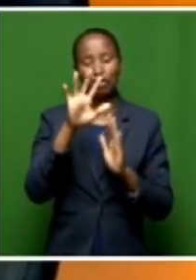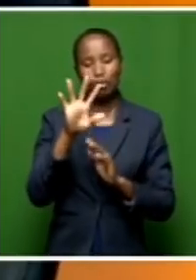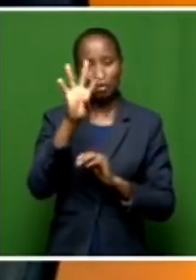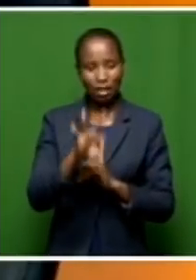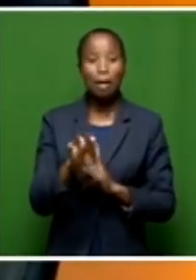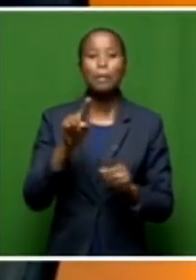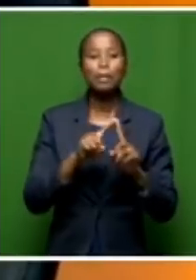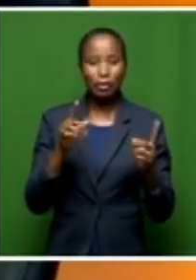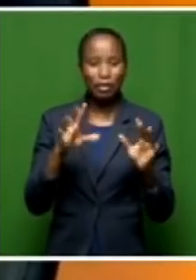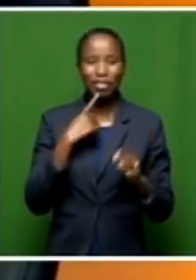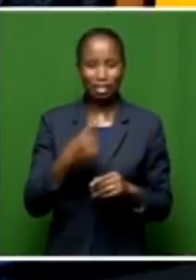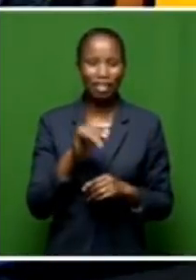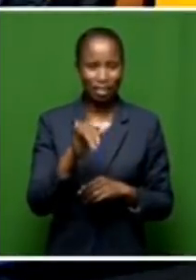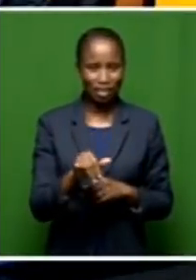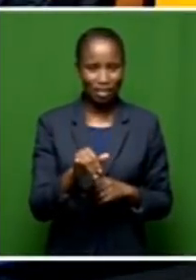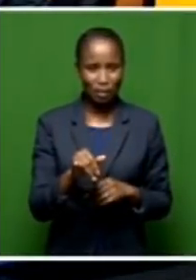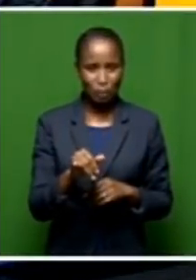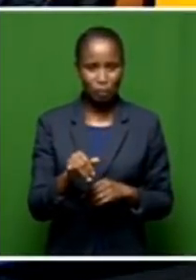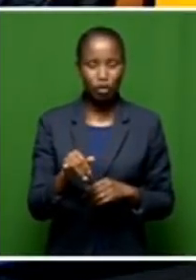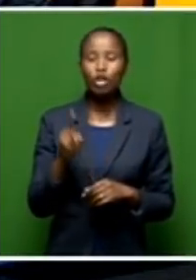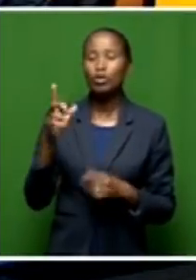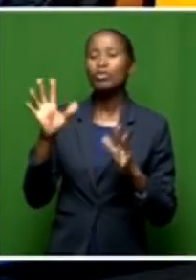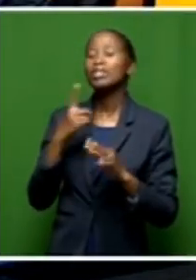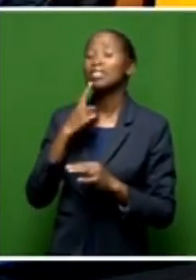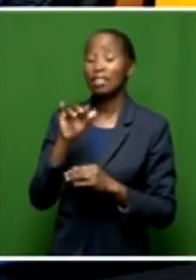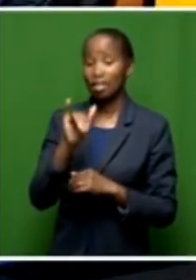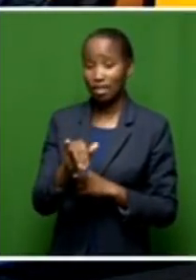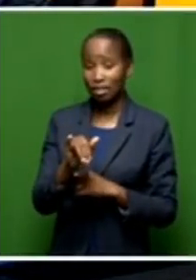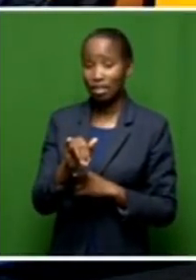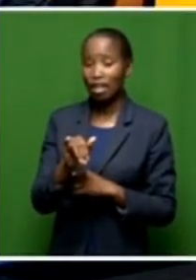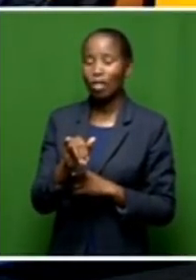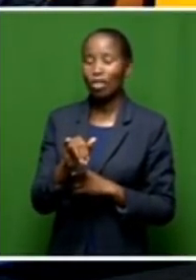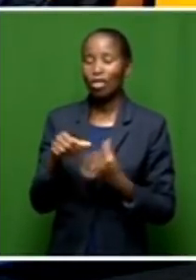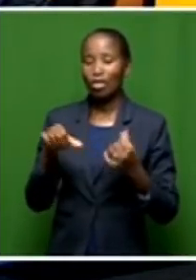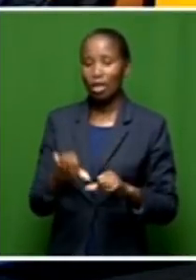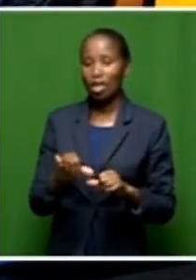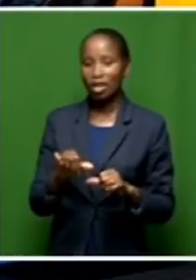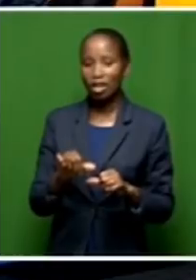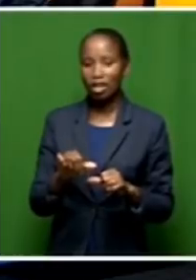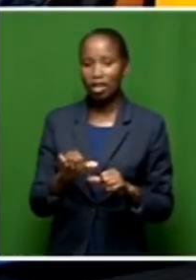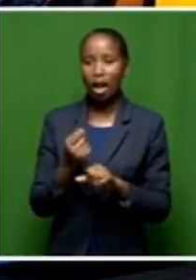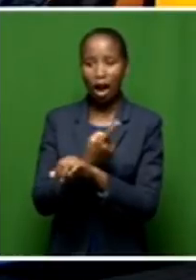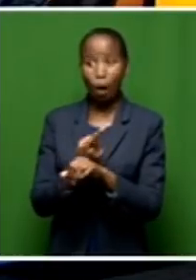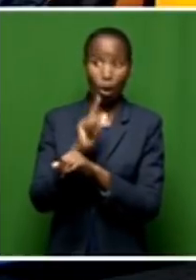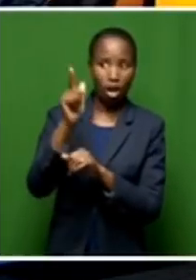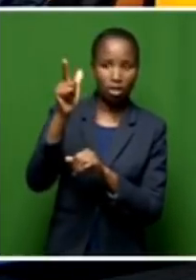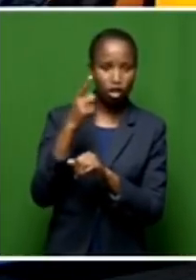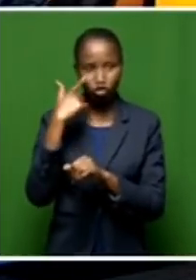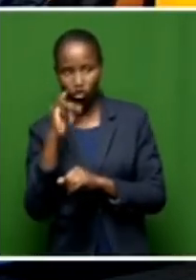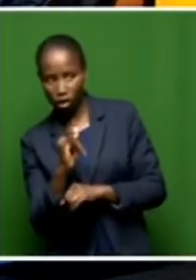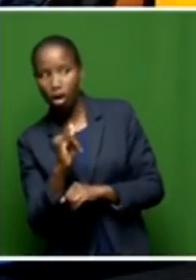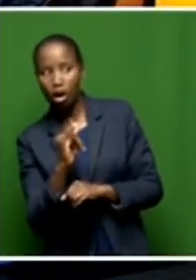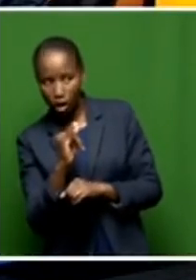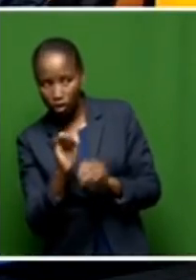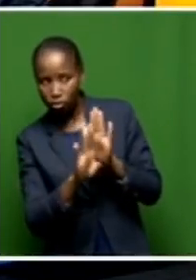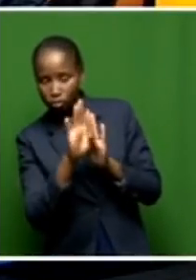You save this, and then in an hour's time, you look and see if there's a change, and you're actually comparing. It's not like, because it's great to give